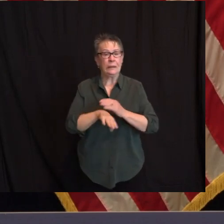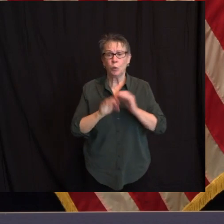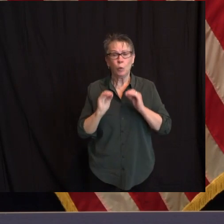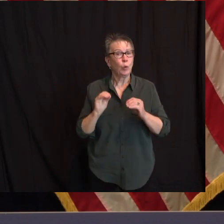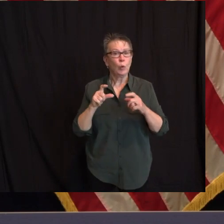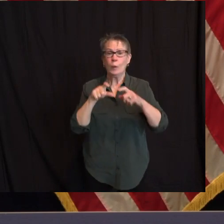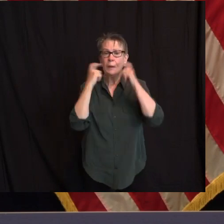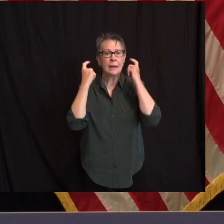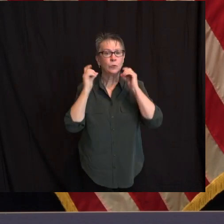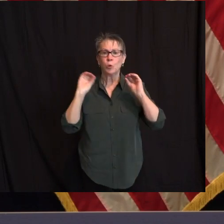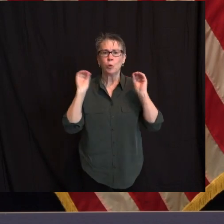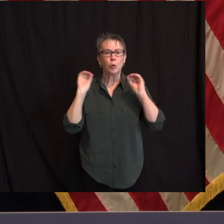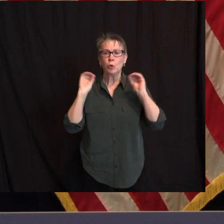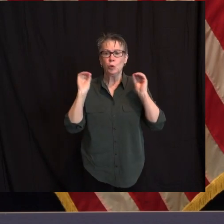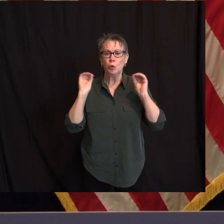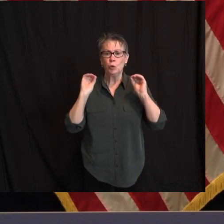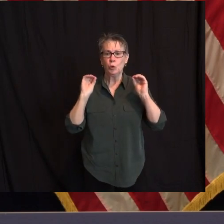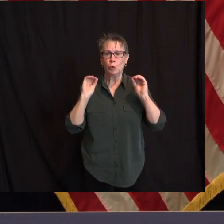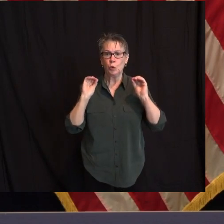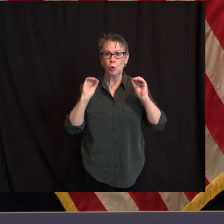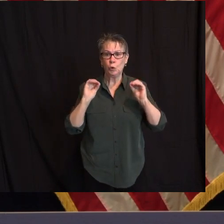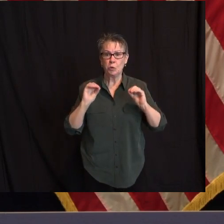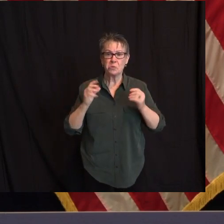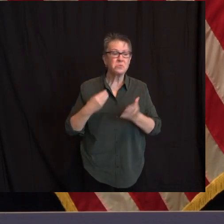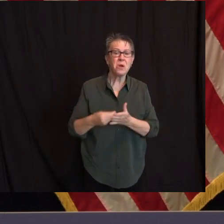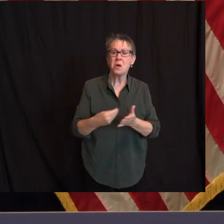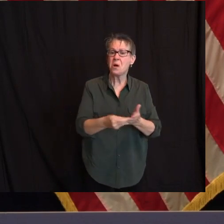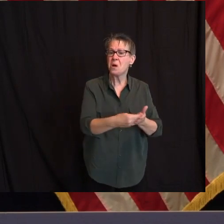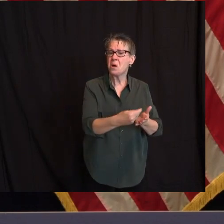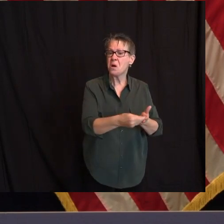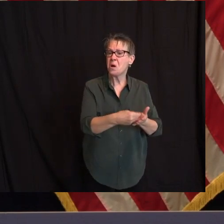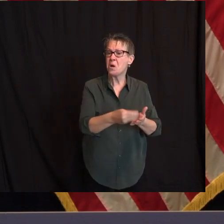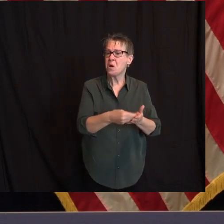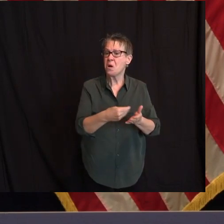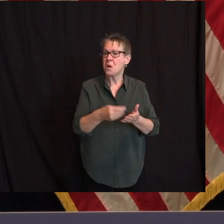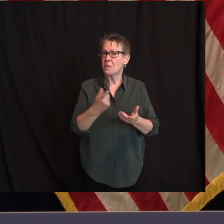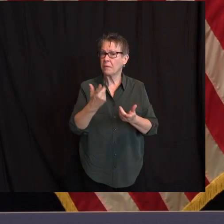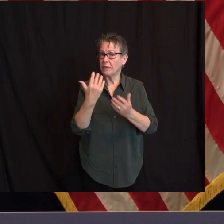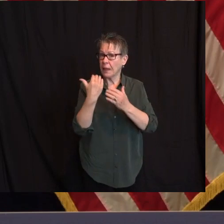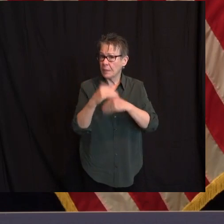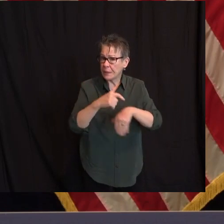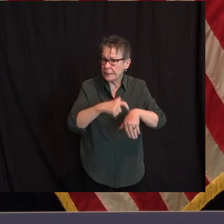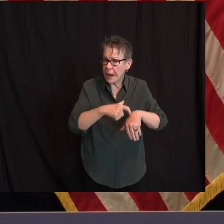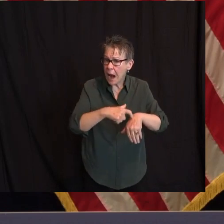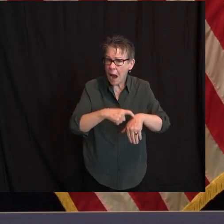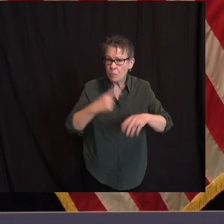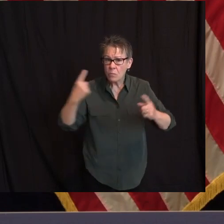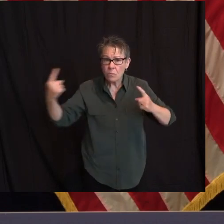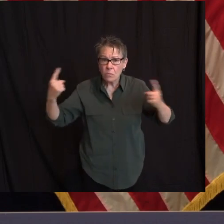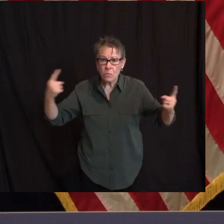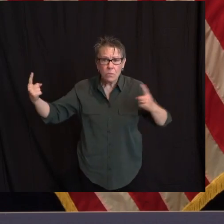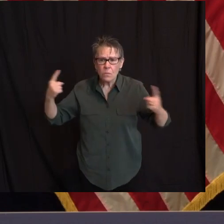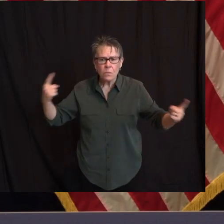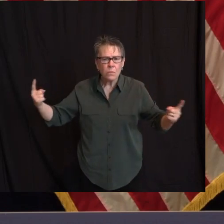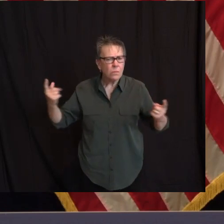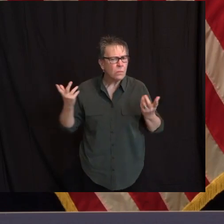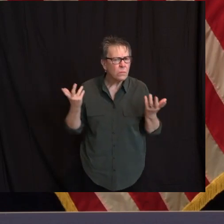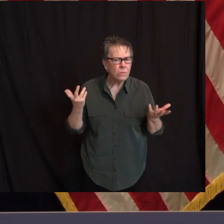proximity to other customers to keep everyone safe. I think that's benevolent. I'd prefer to even be tougher than that.